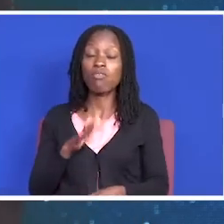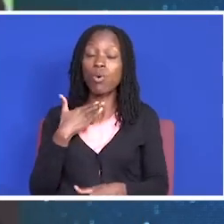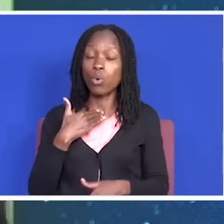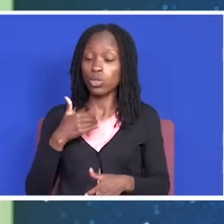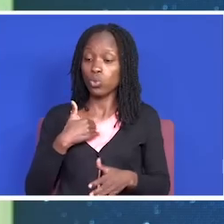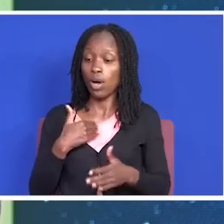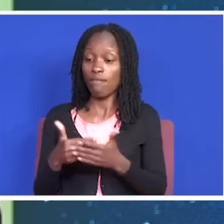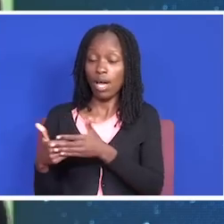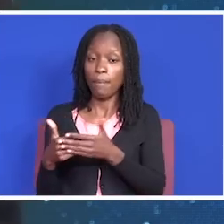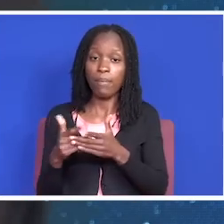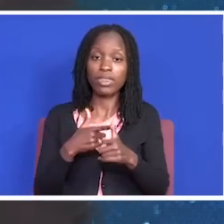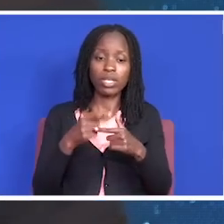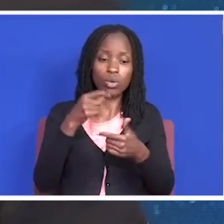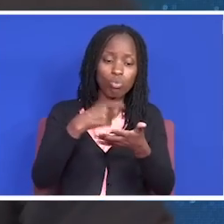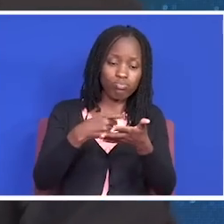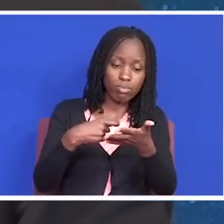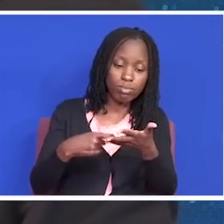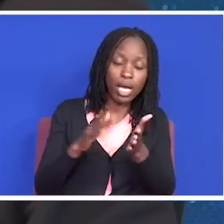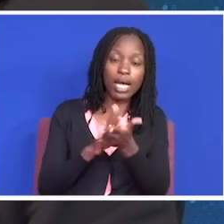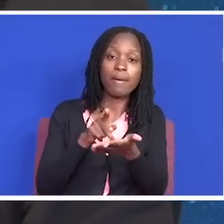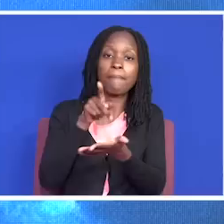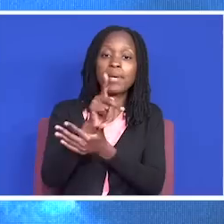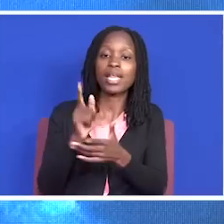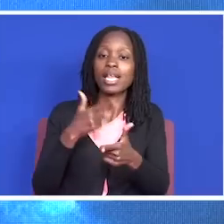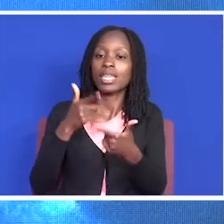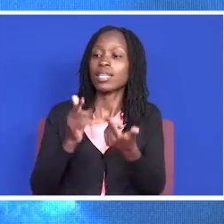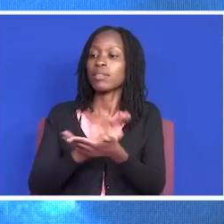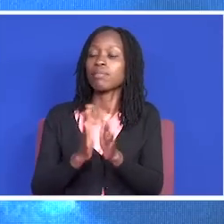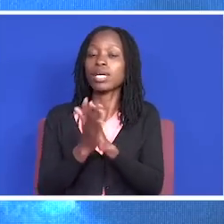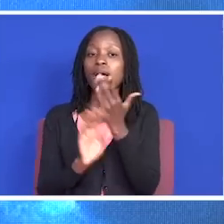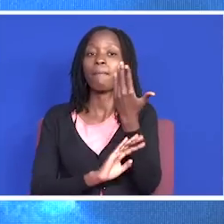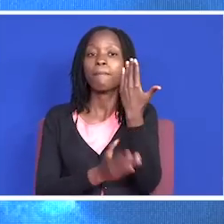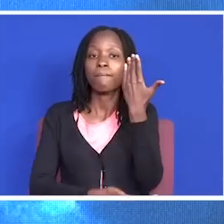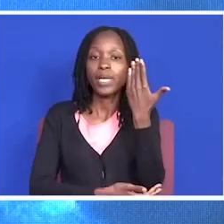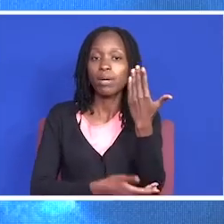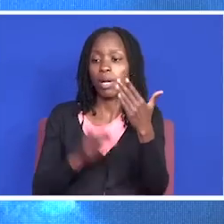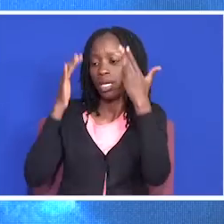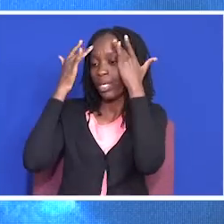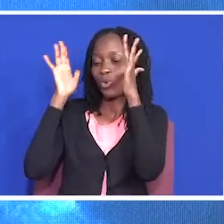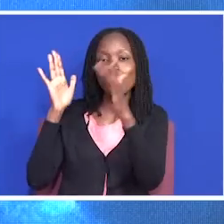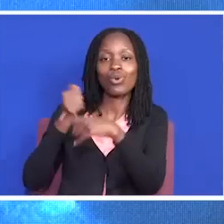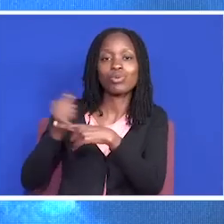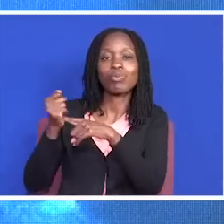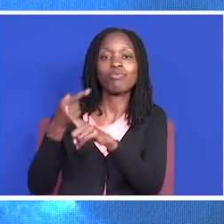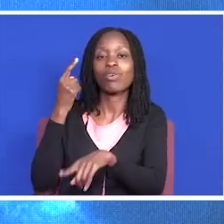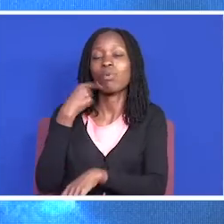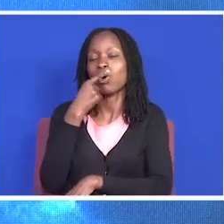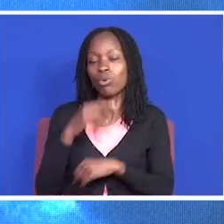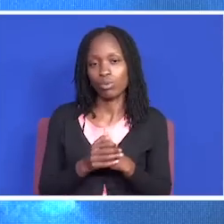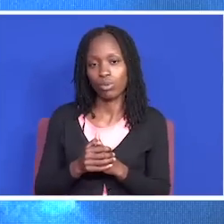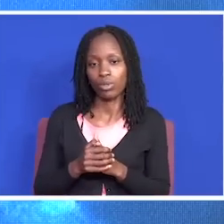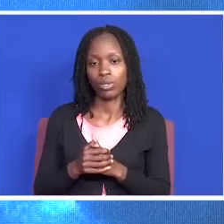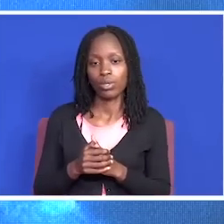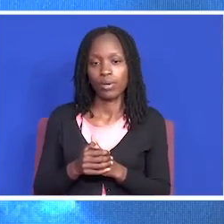child, they just go and sign papers and pay some money, and they'll be pregnant with a baby, and they have no idea who the man is.